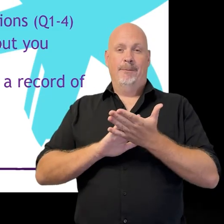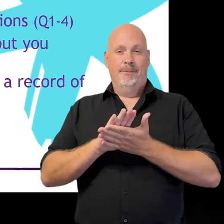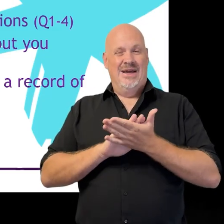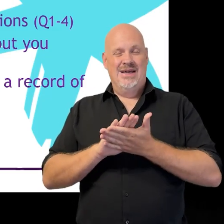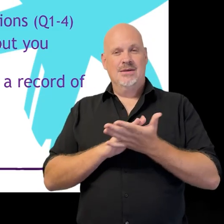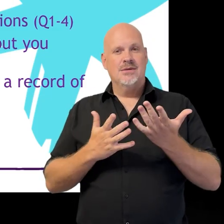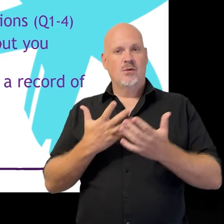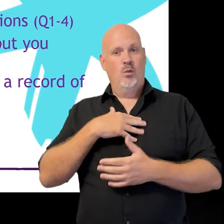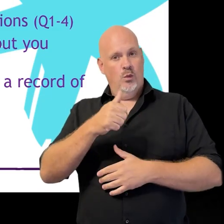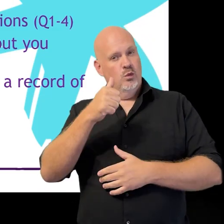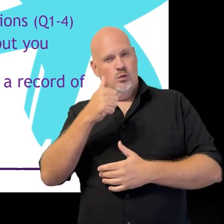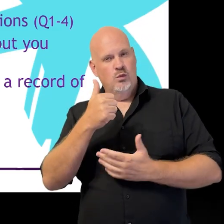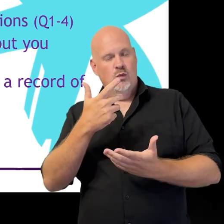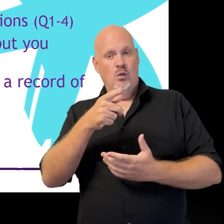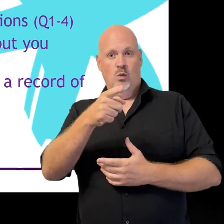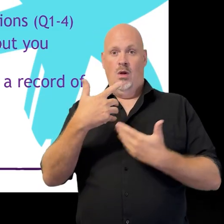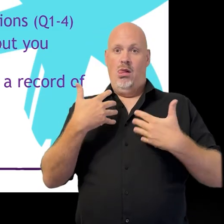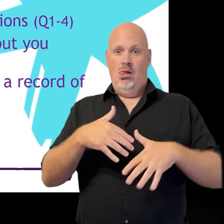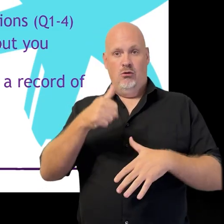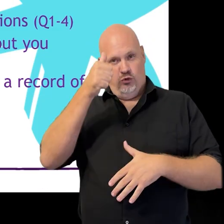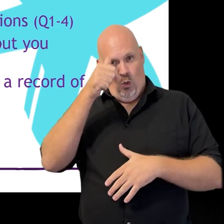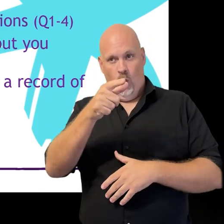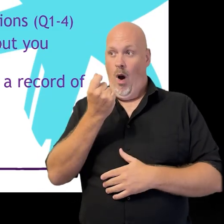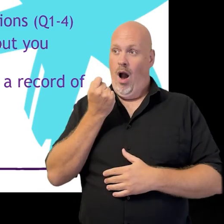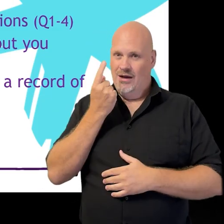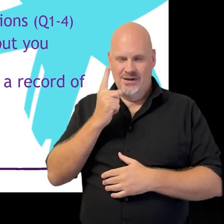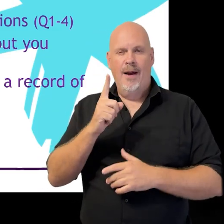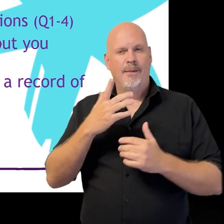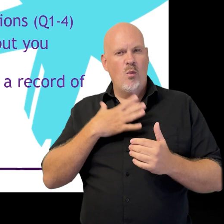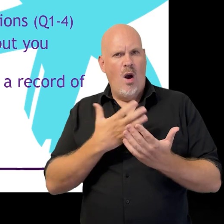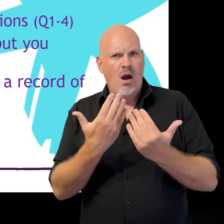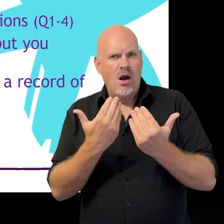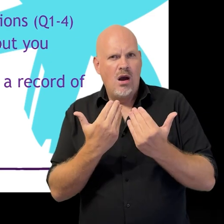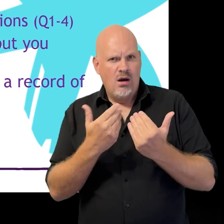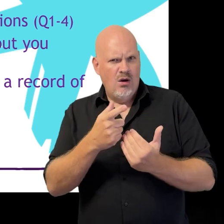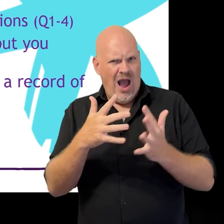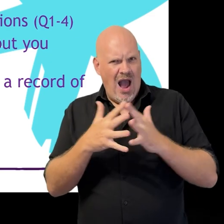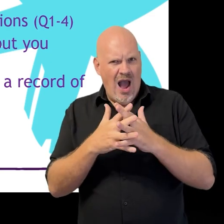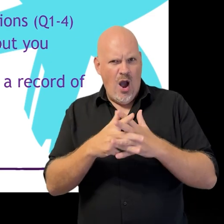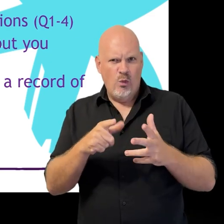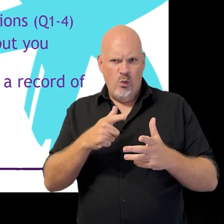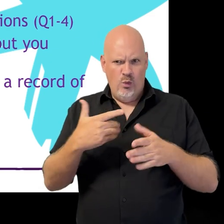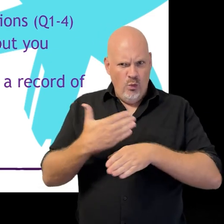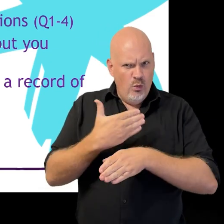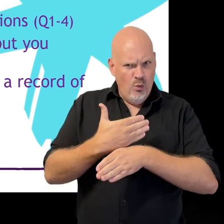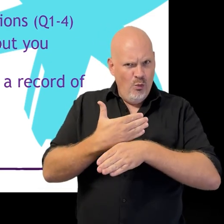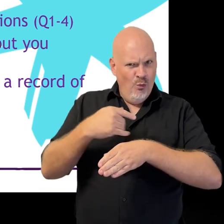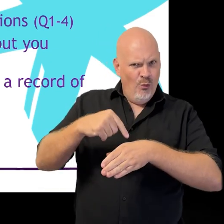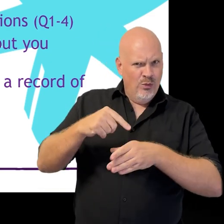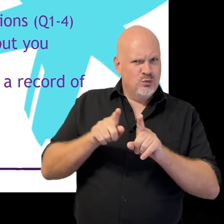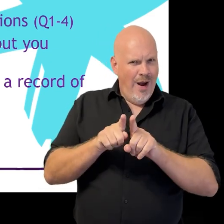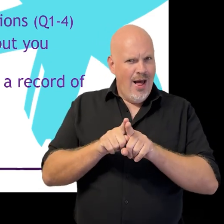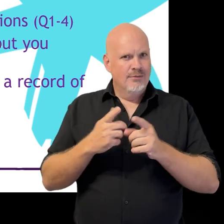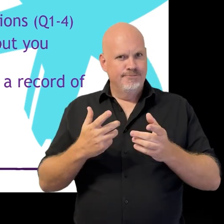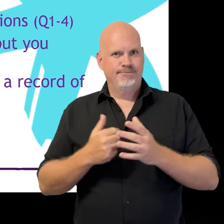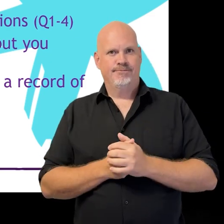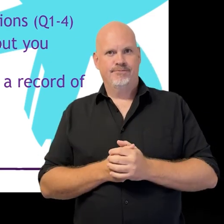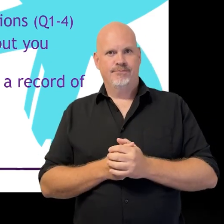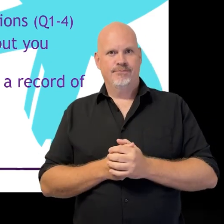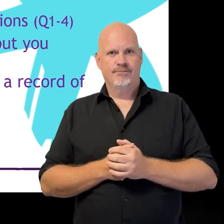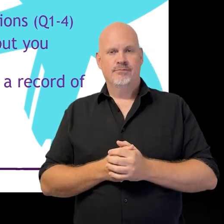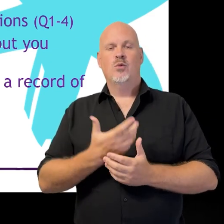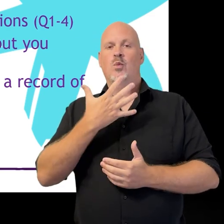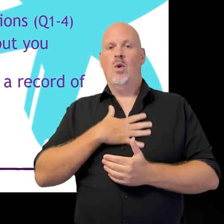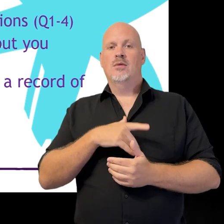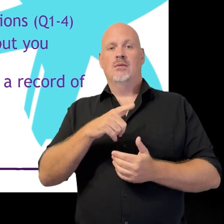our CPD. So that's all we have to do, 5 things. And we're going to take each of those 5 things, the